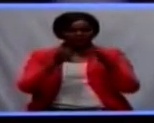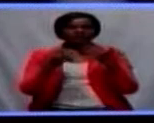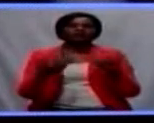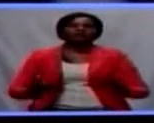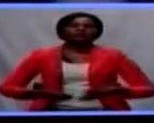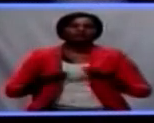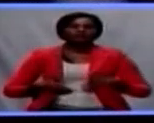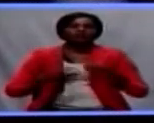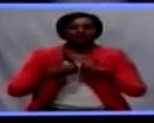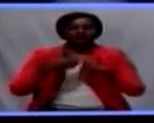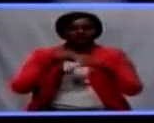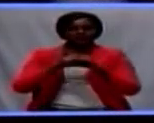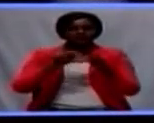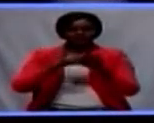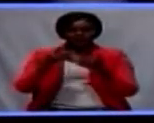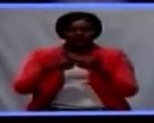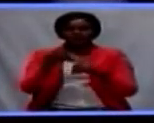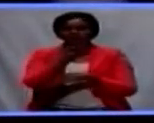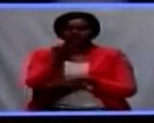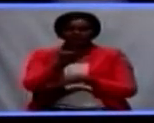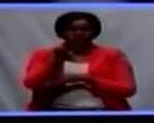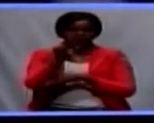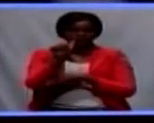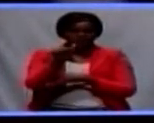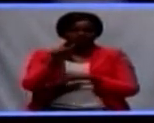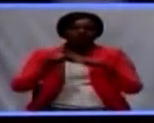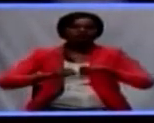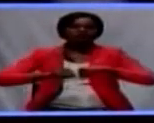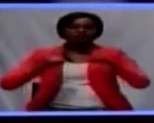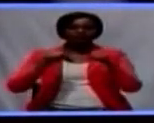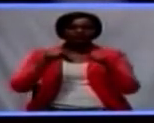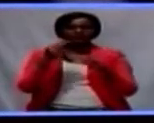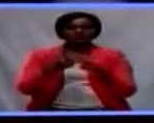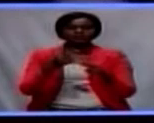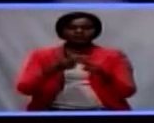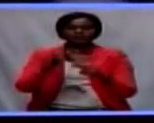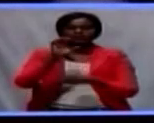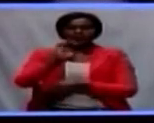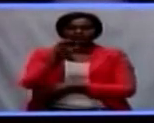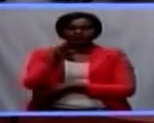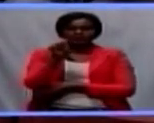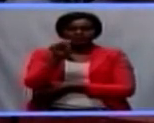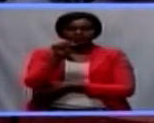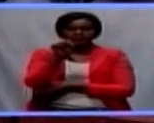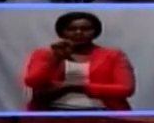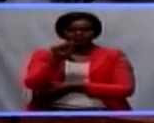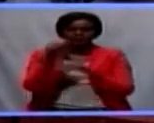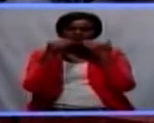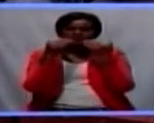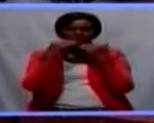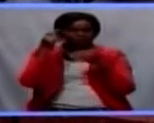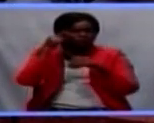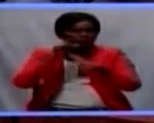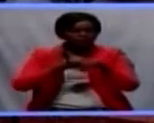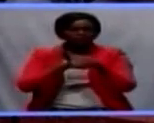have on the program the ZRA Commissioner General, Mr. Kingsley Chanda. Thank you for taking time to be with